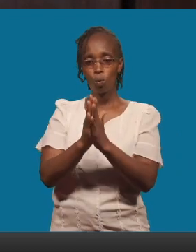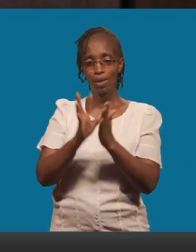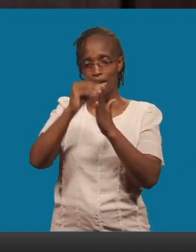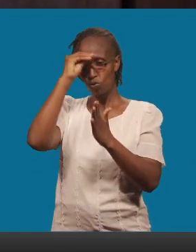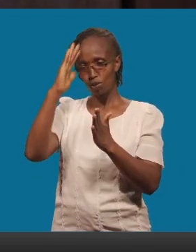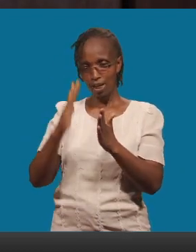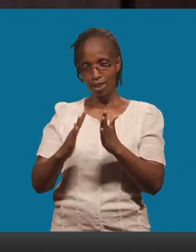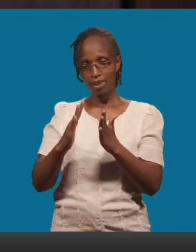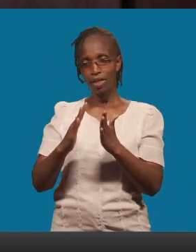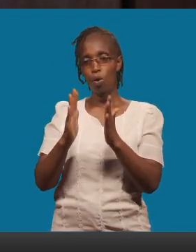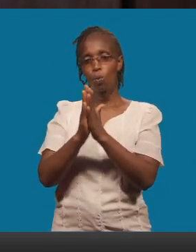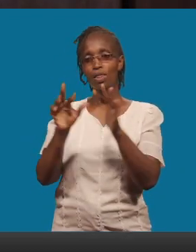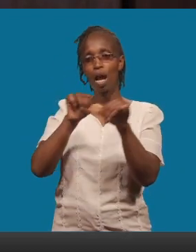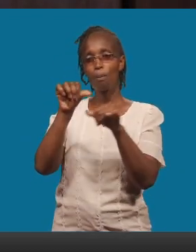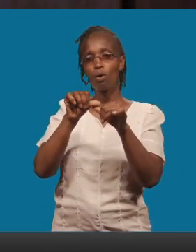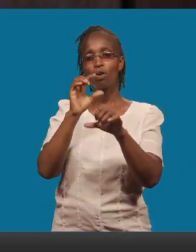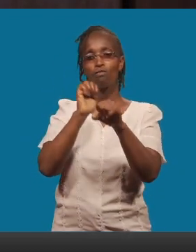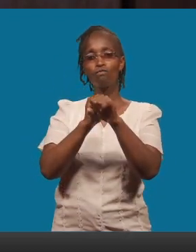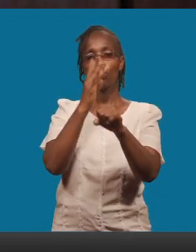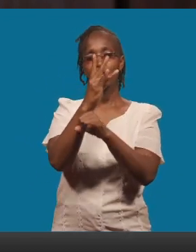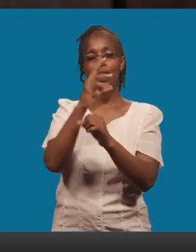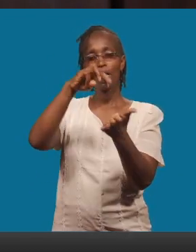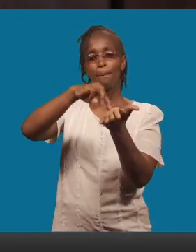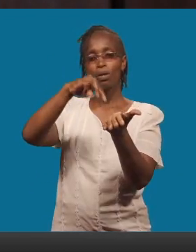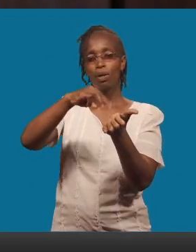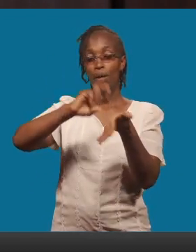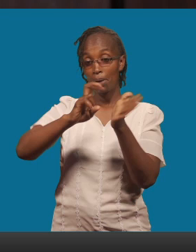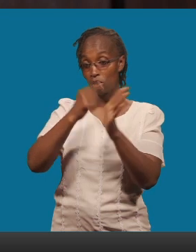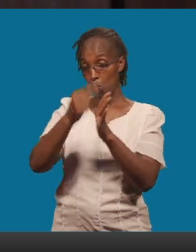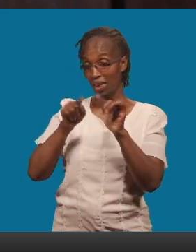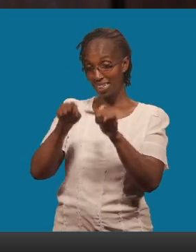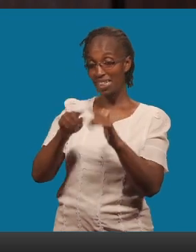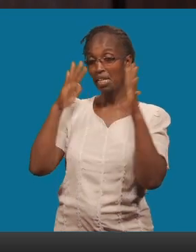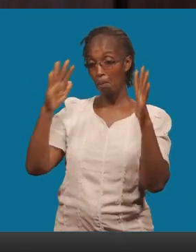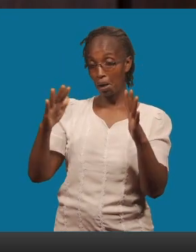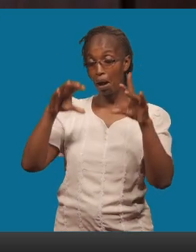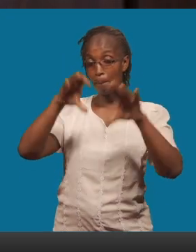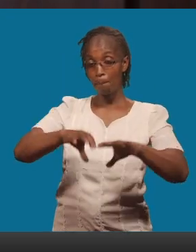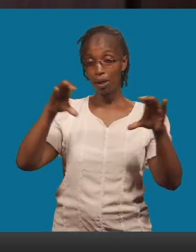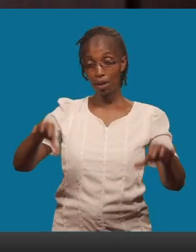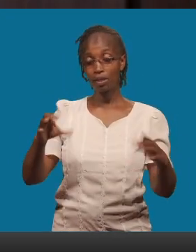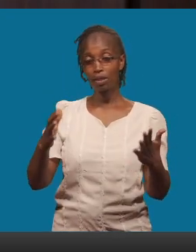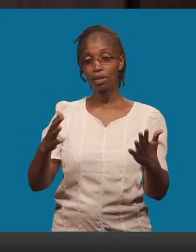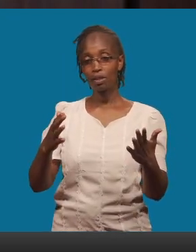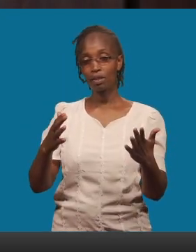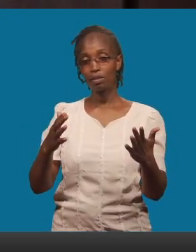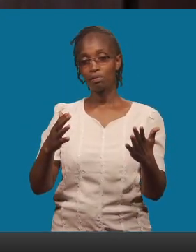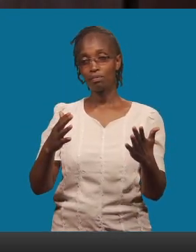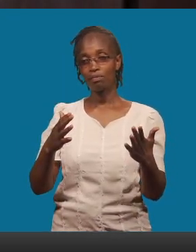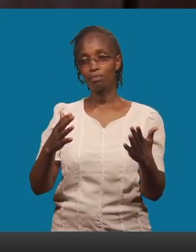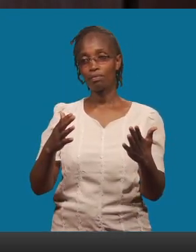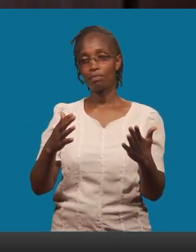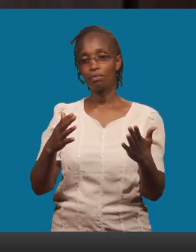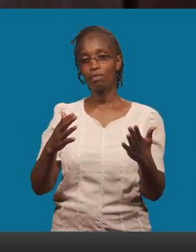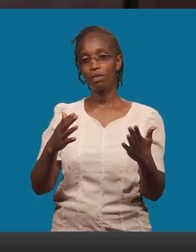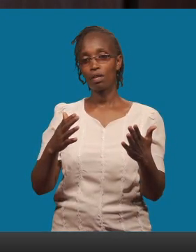student population of close to 14 million. So this is a huge market. And myself, being the Minister for Investment, Trade